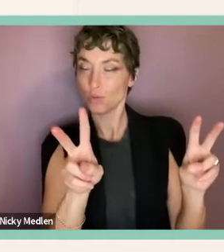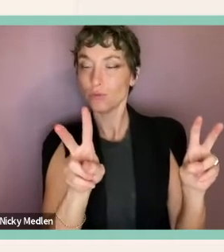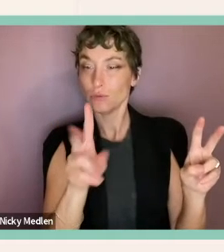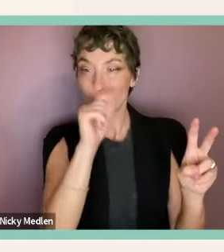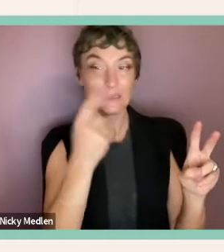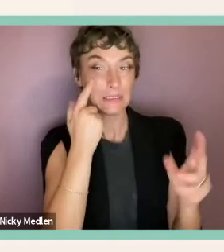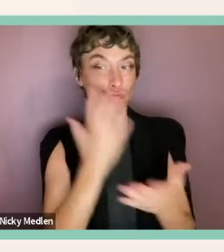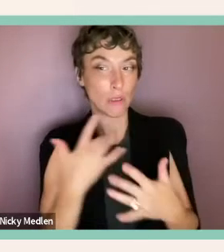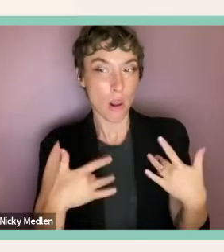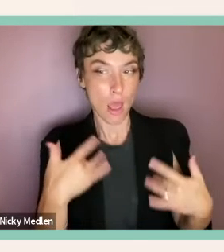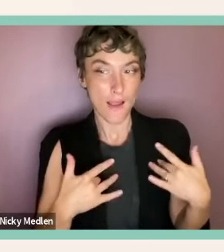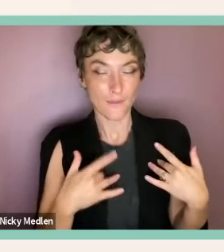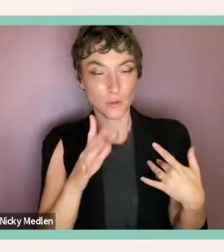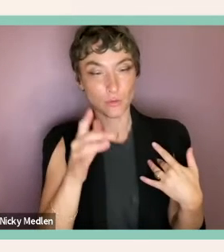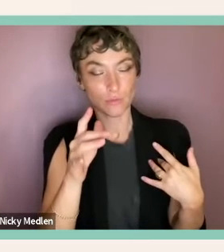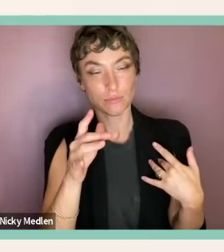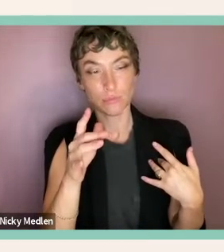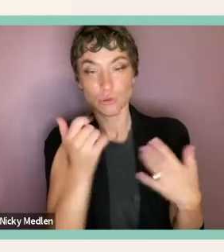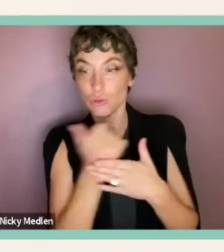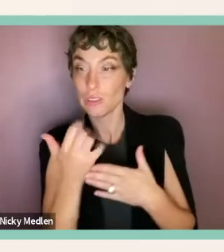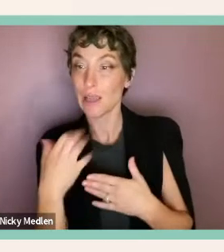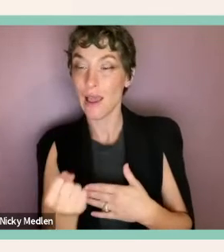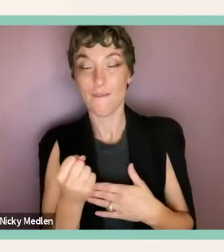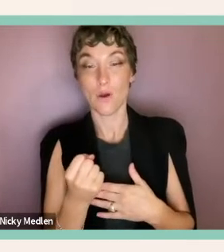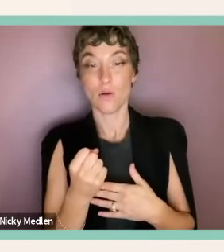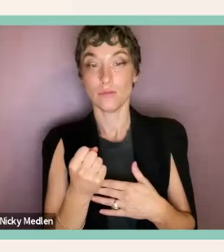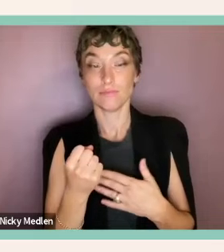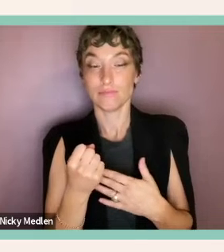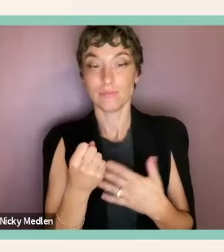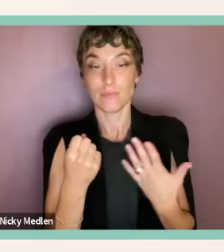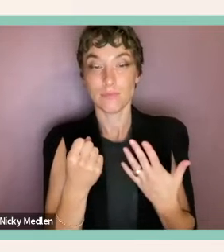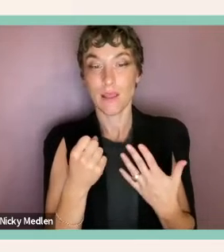predominance of a one-size-fits-all approach still happens, even as we know